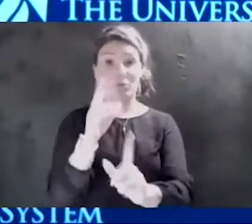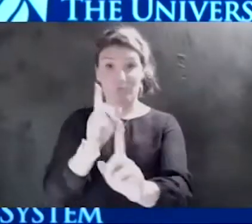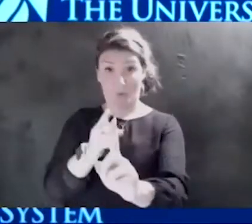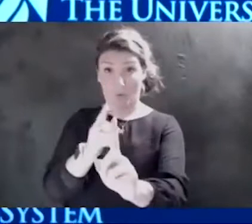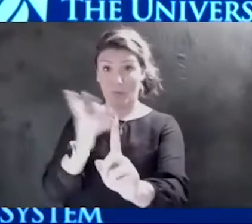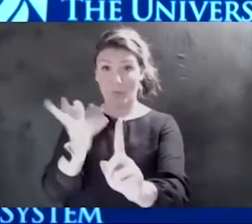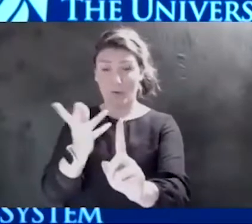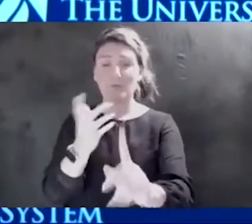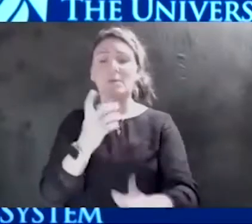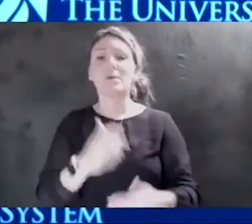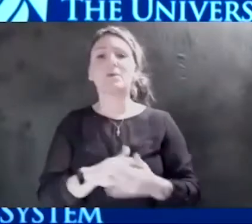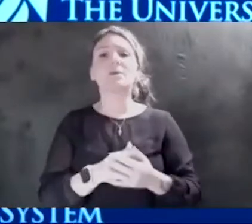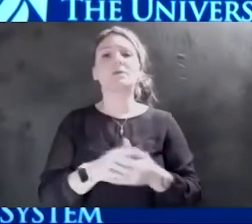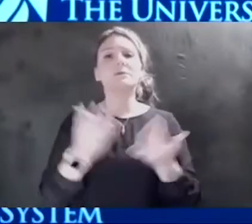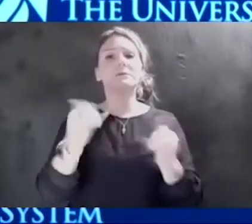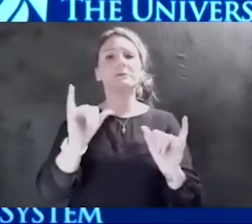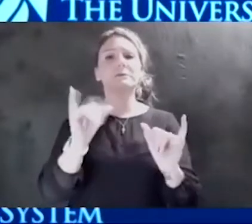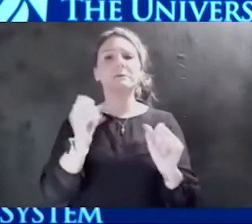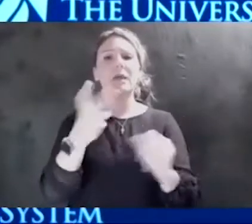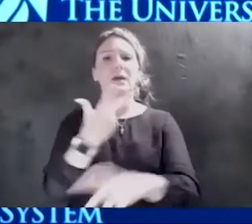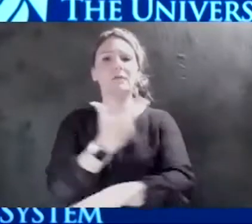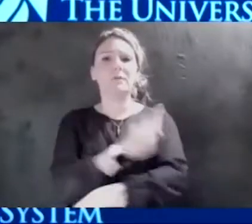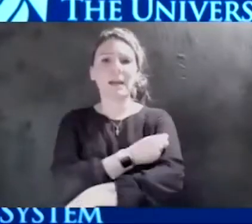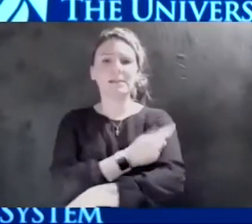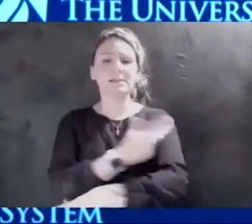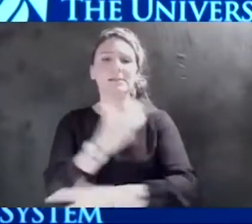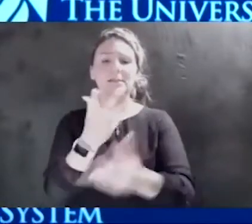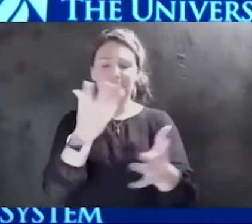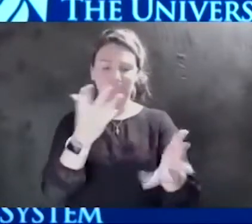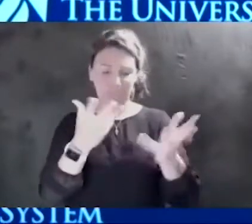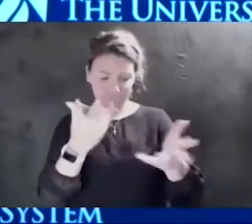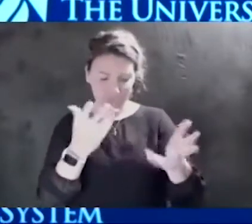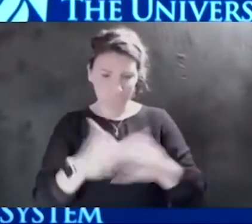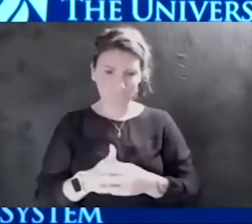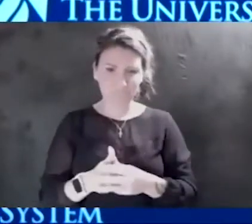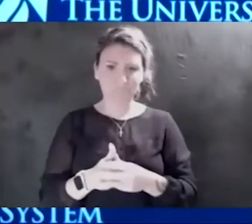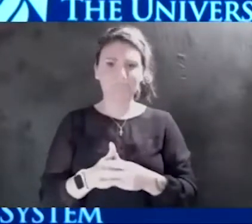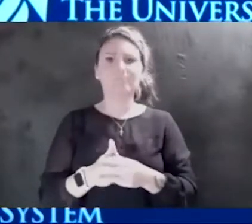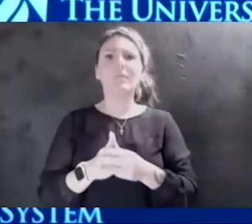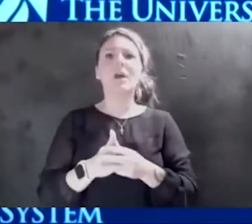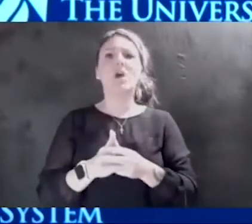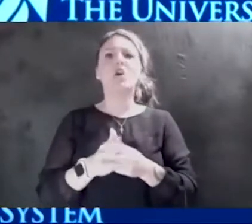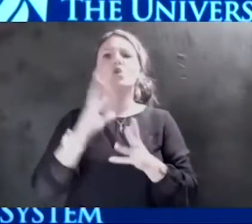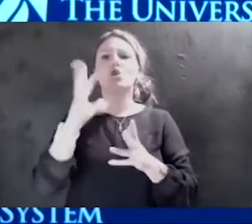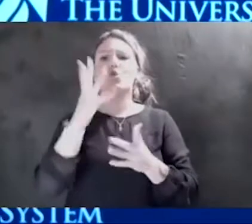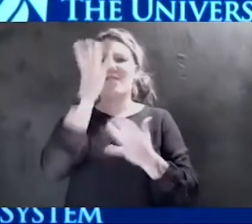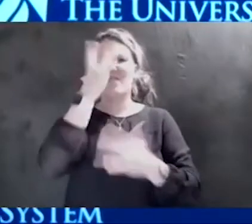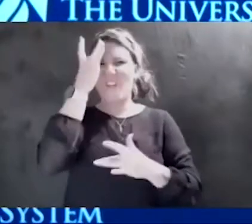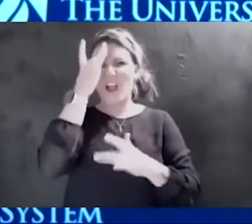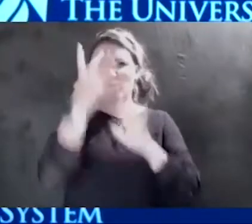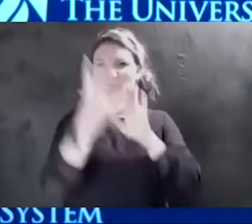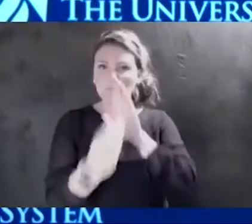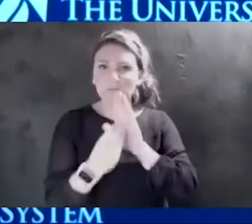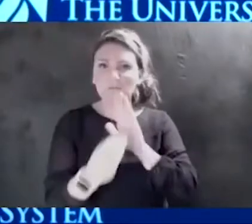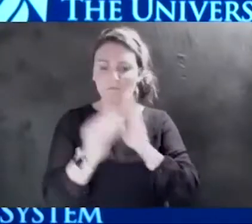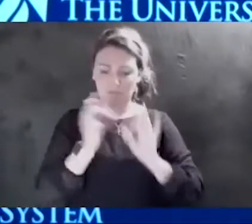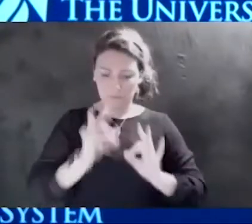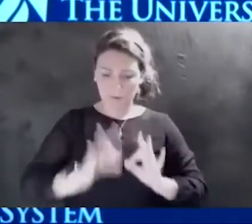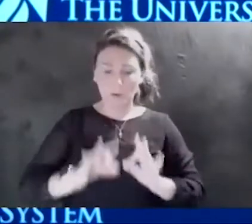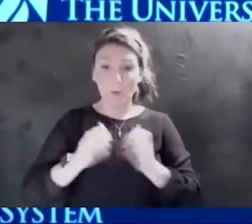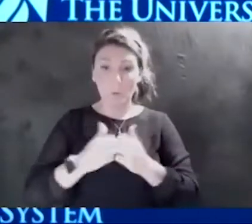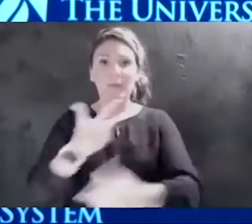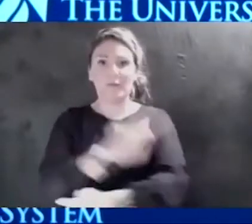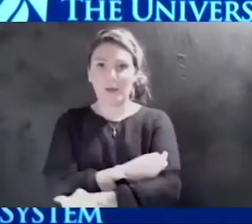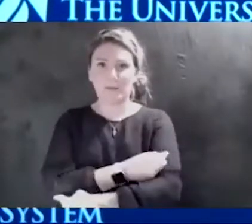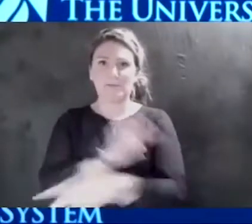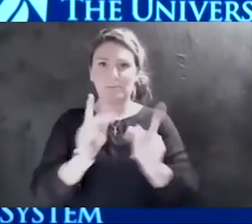lot of vaccine, a lot of viral replication in your airway, even if vaccinated. And when you're out there in a